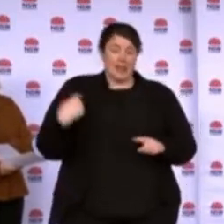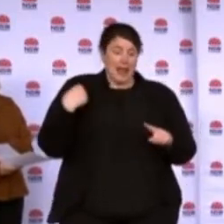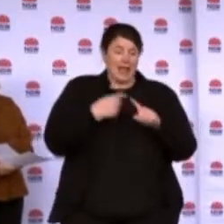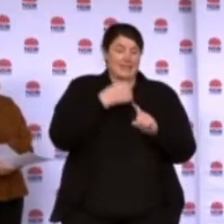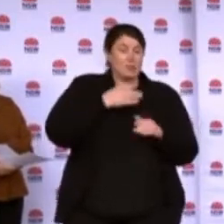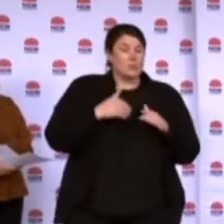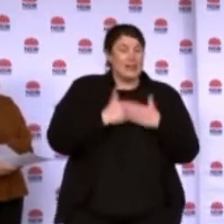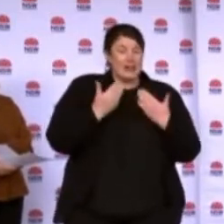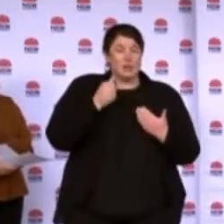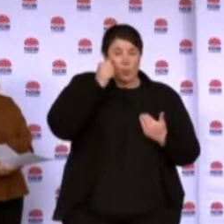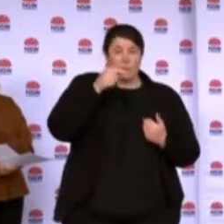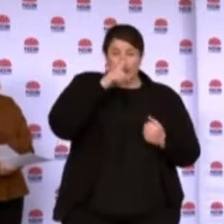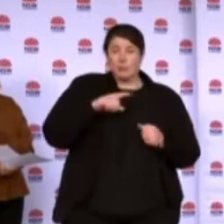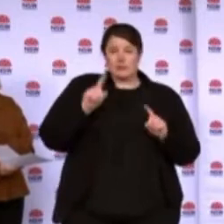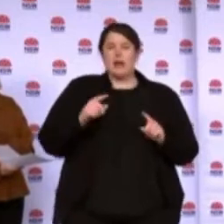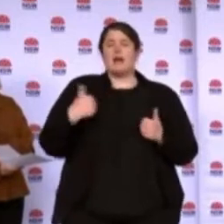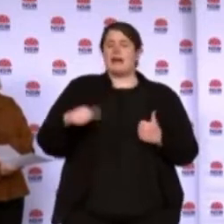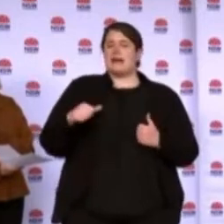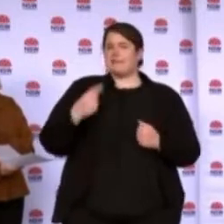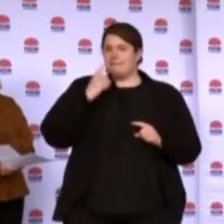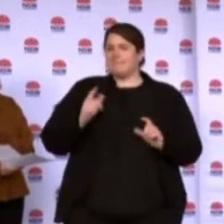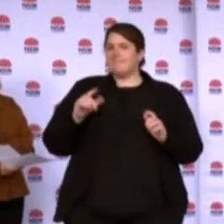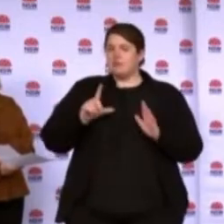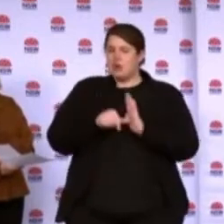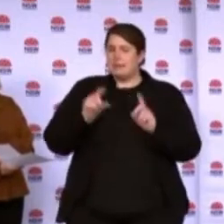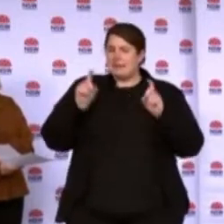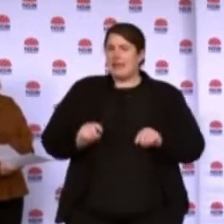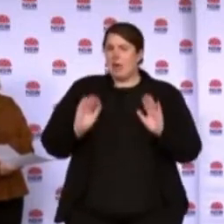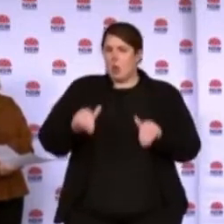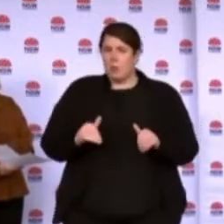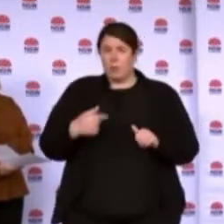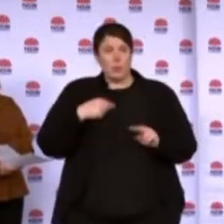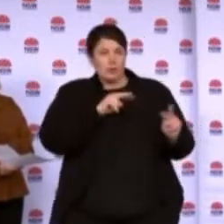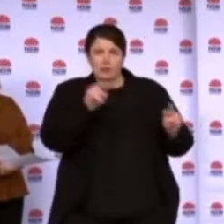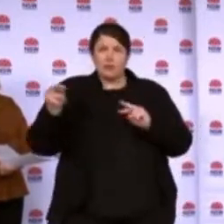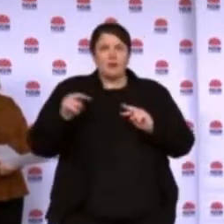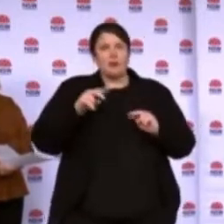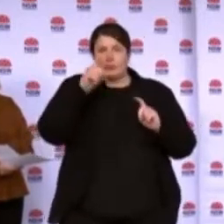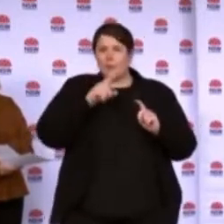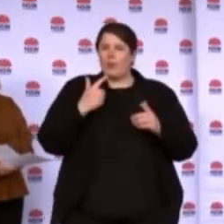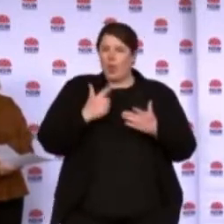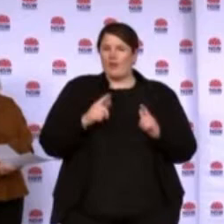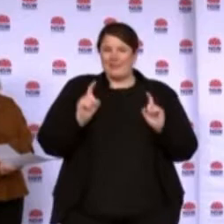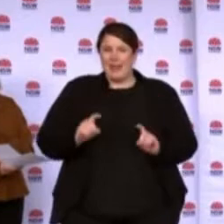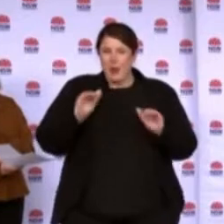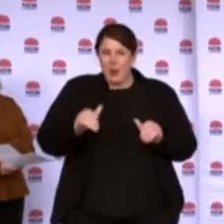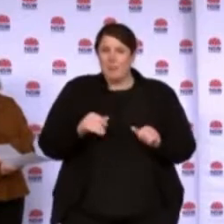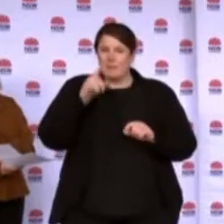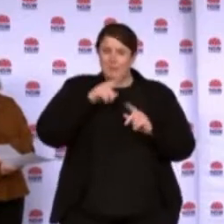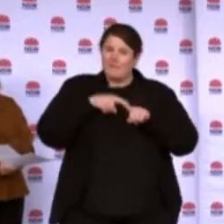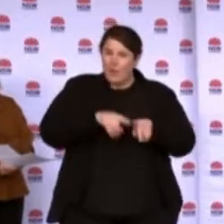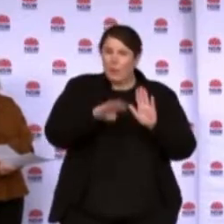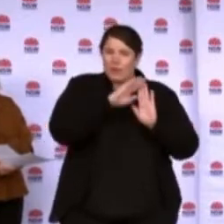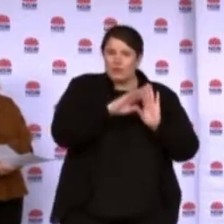quite distinctive, insofar as we've seen a massive reduction in mobility, we've seen increase in people doing the right